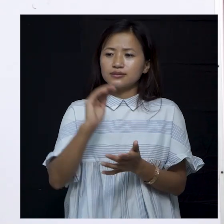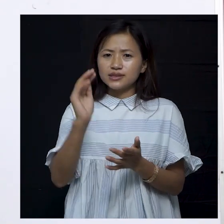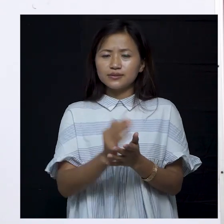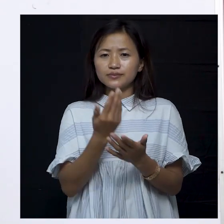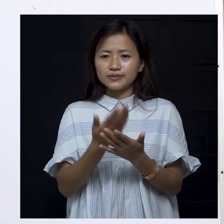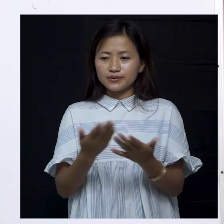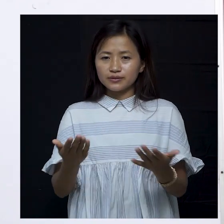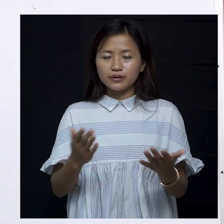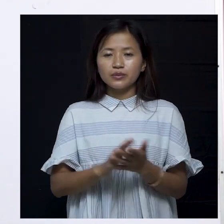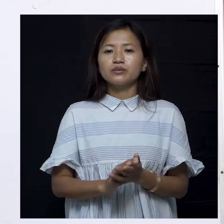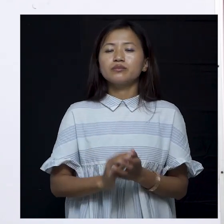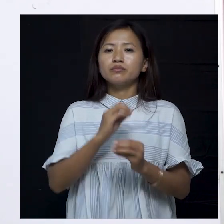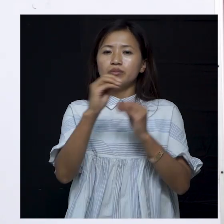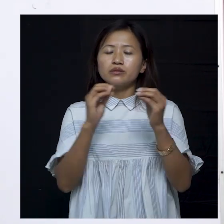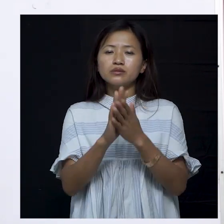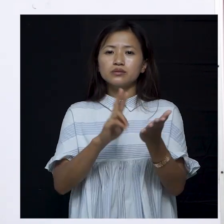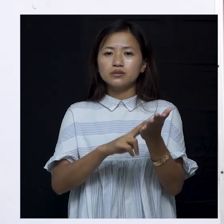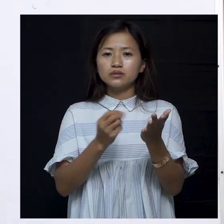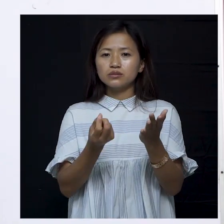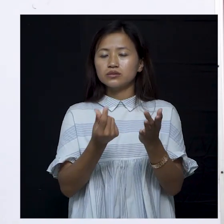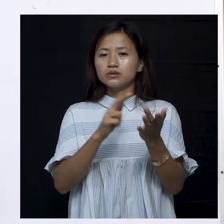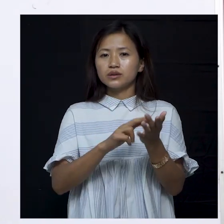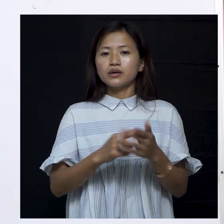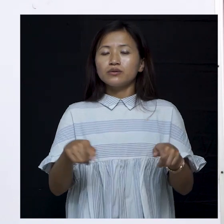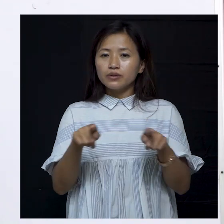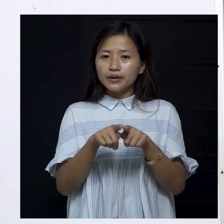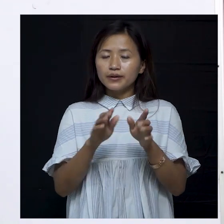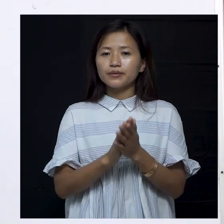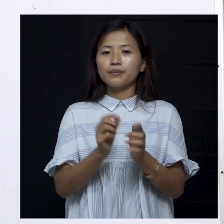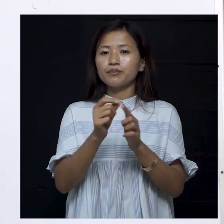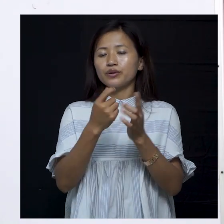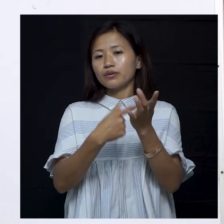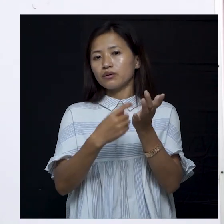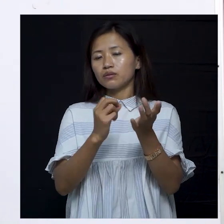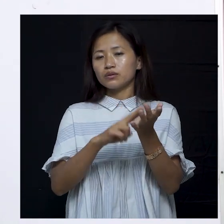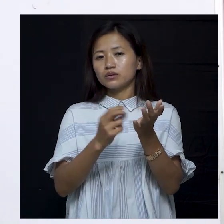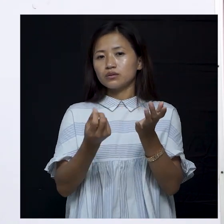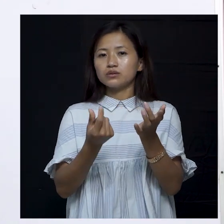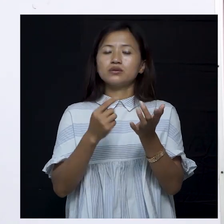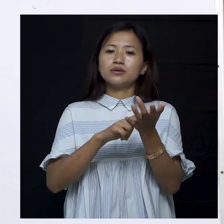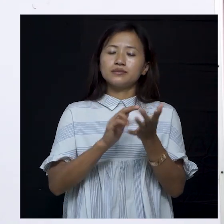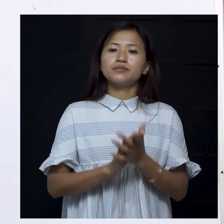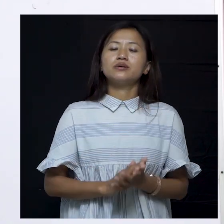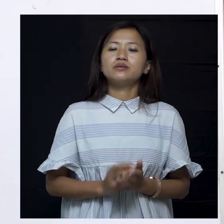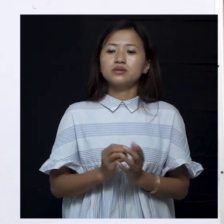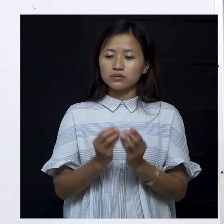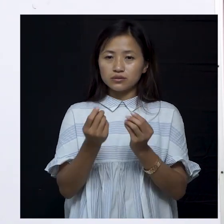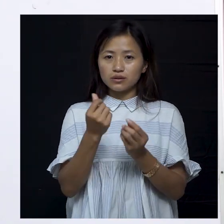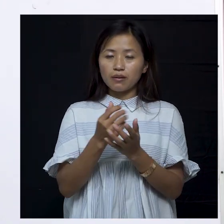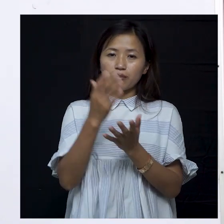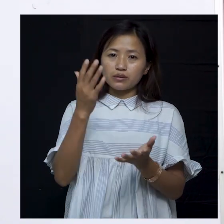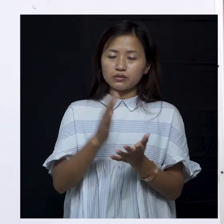the noun or pronoun, right? It will tell you the quality of something. It will also tell you the amount of